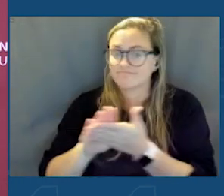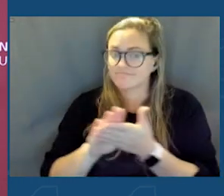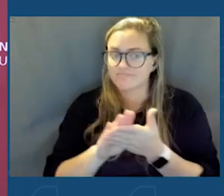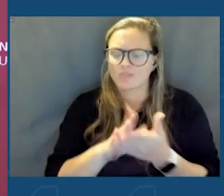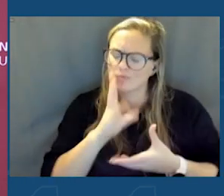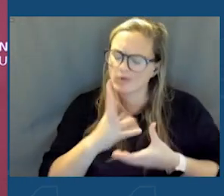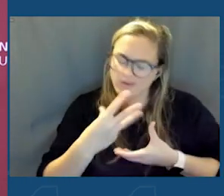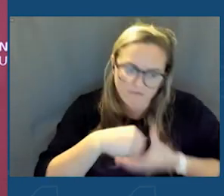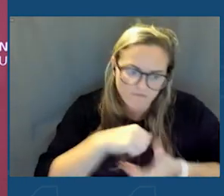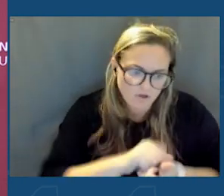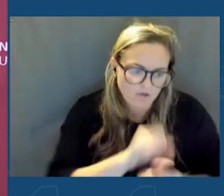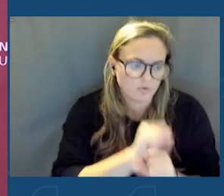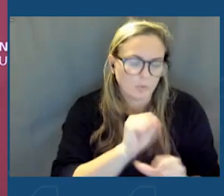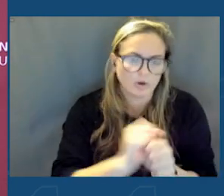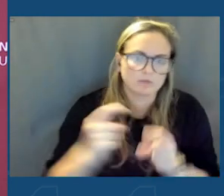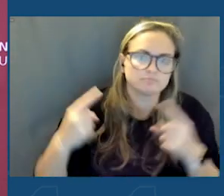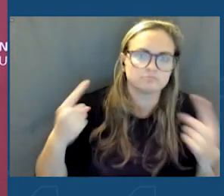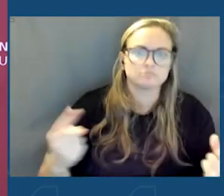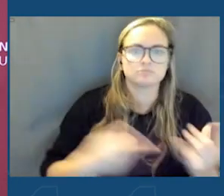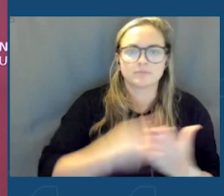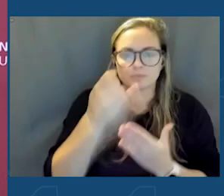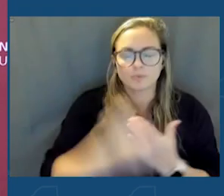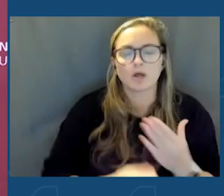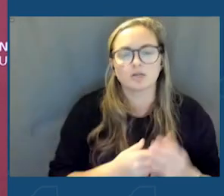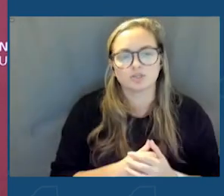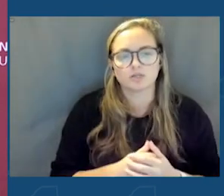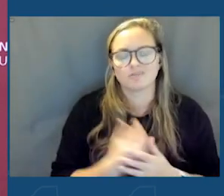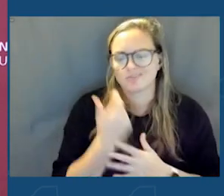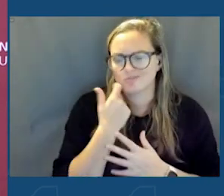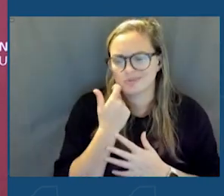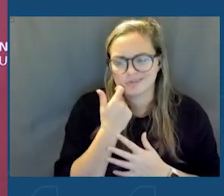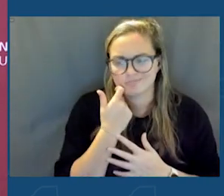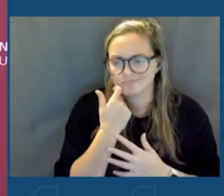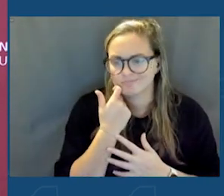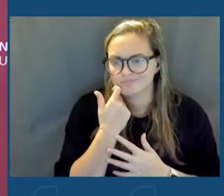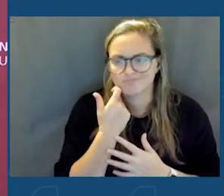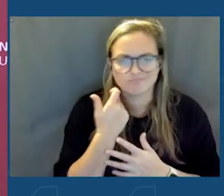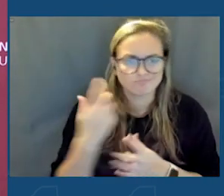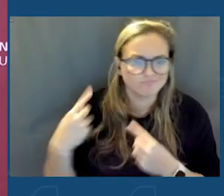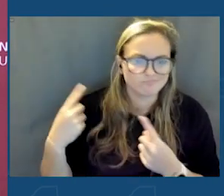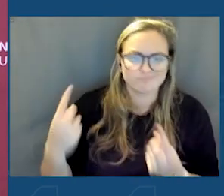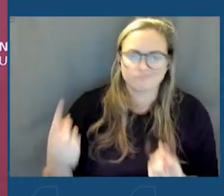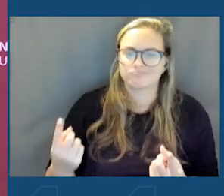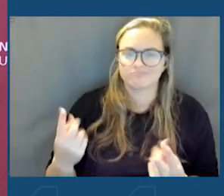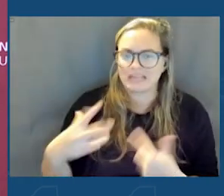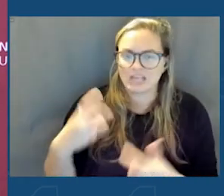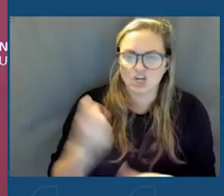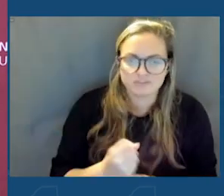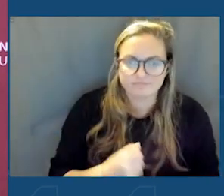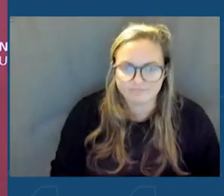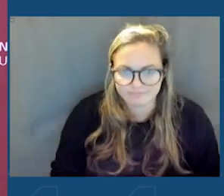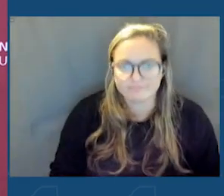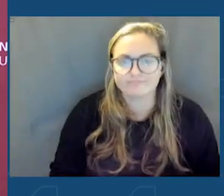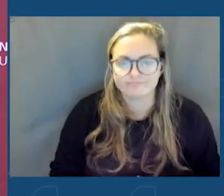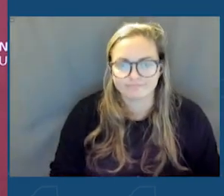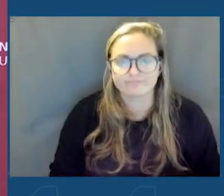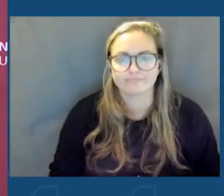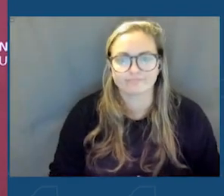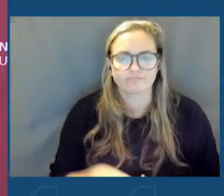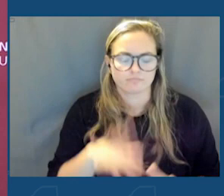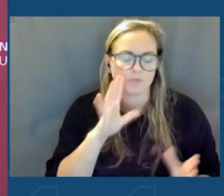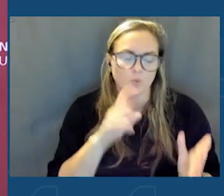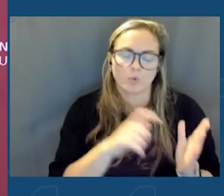involved in the work of this project over the last period and several years. And I want to